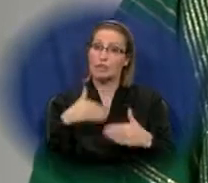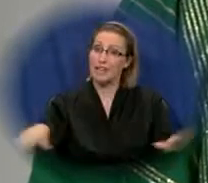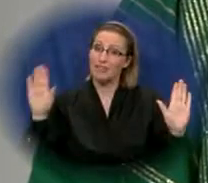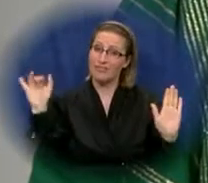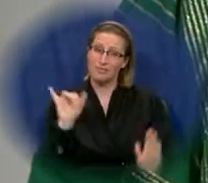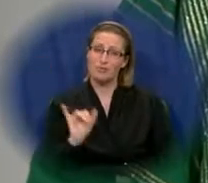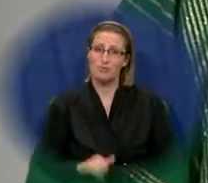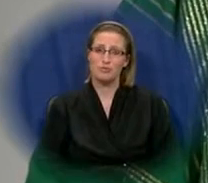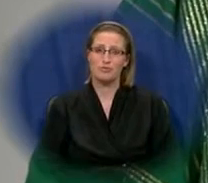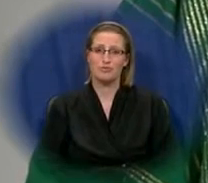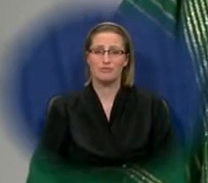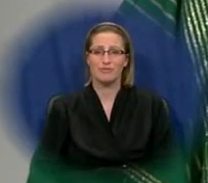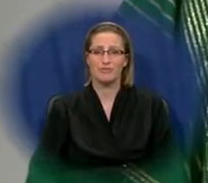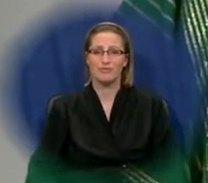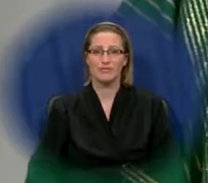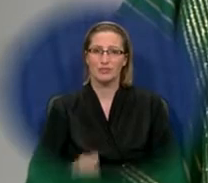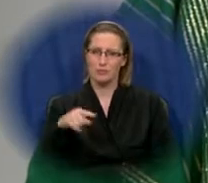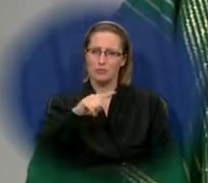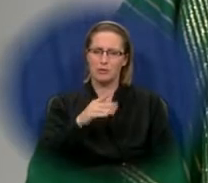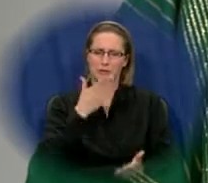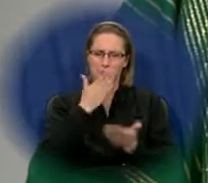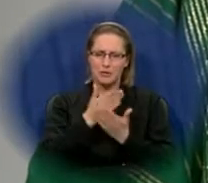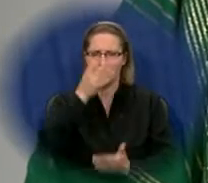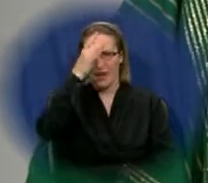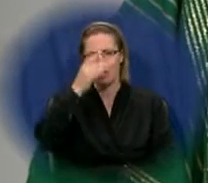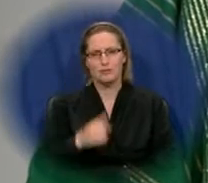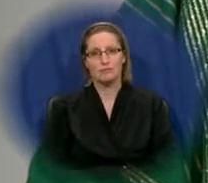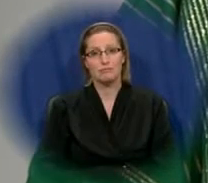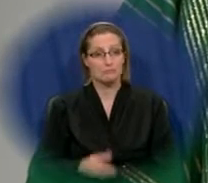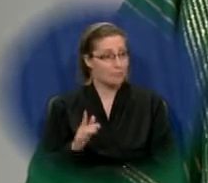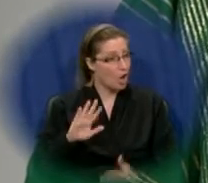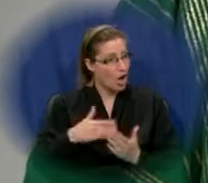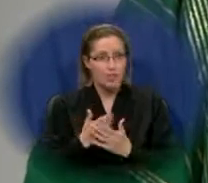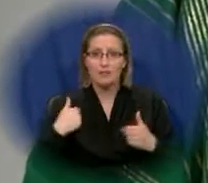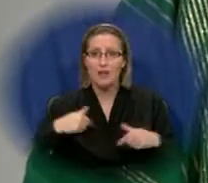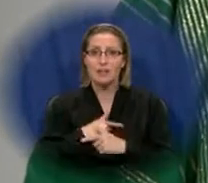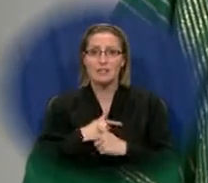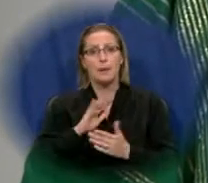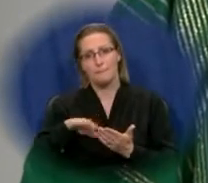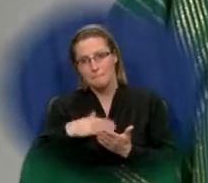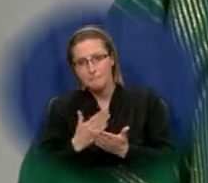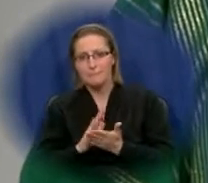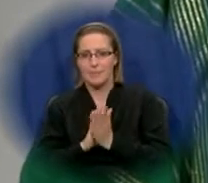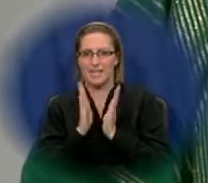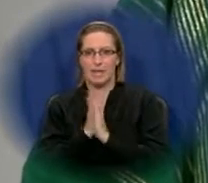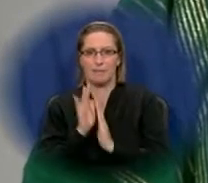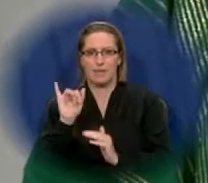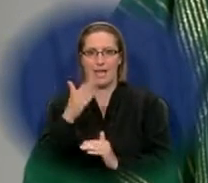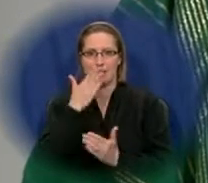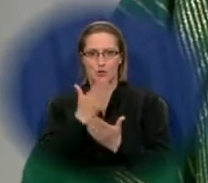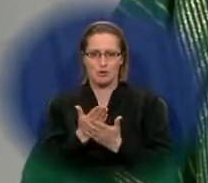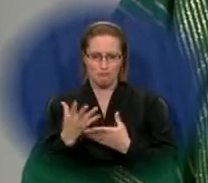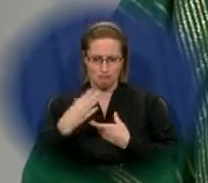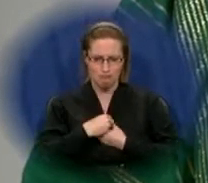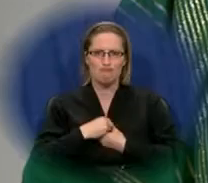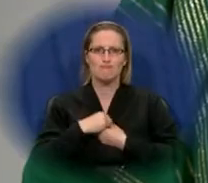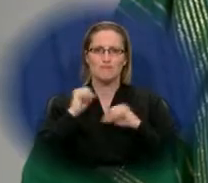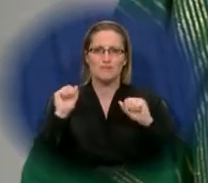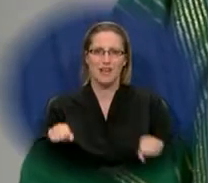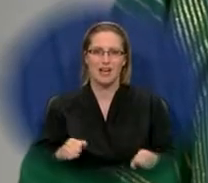sacrifice in being good fathers, and all of us becoming those that goodness in our own